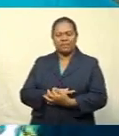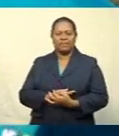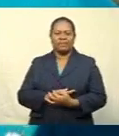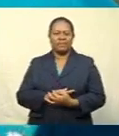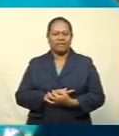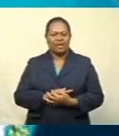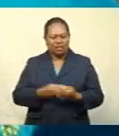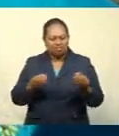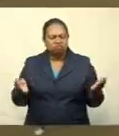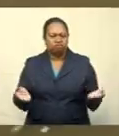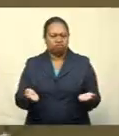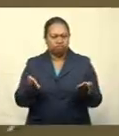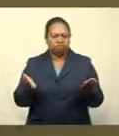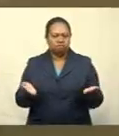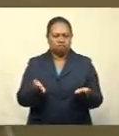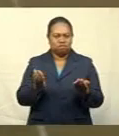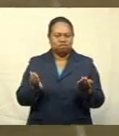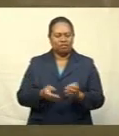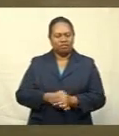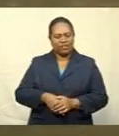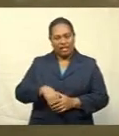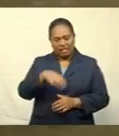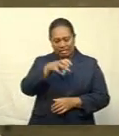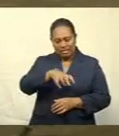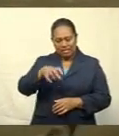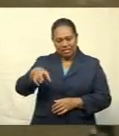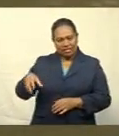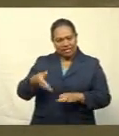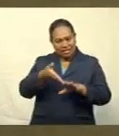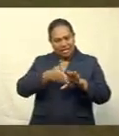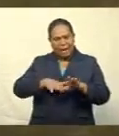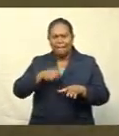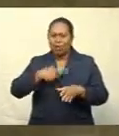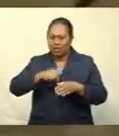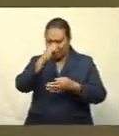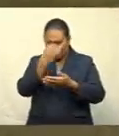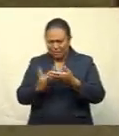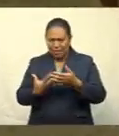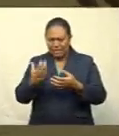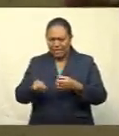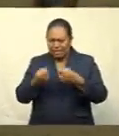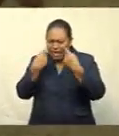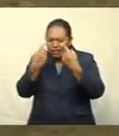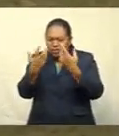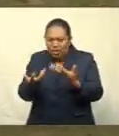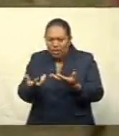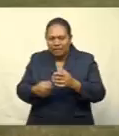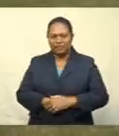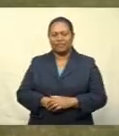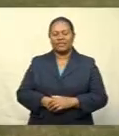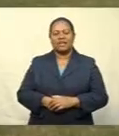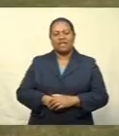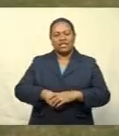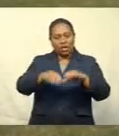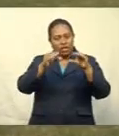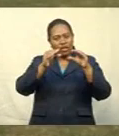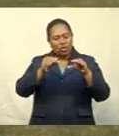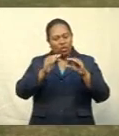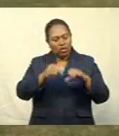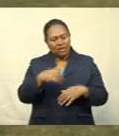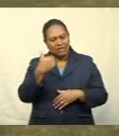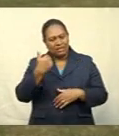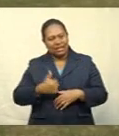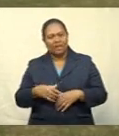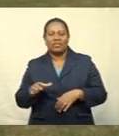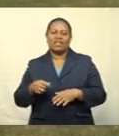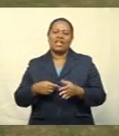boost our camp with his experience and exposure. The Saramambai coach side will take on Northland in